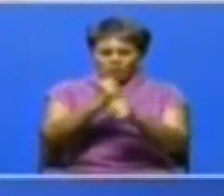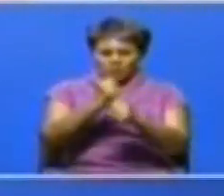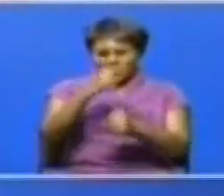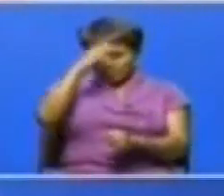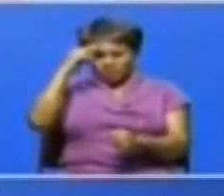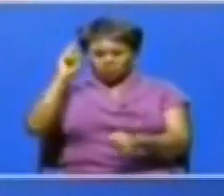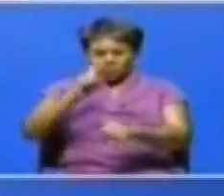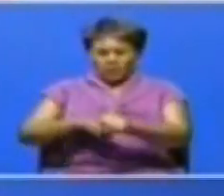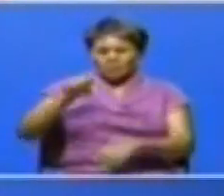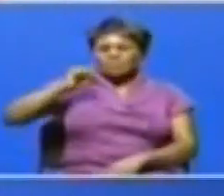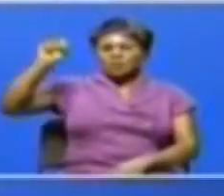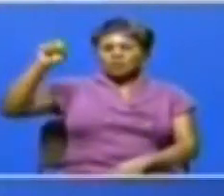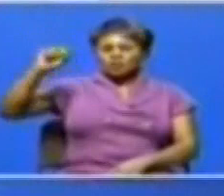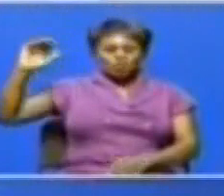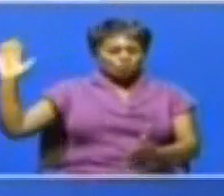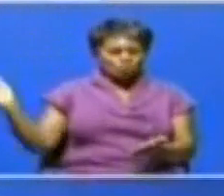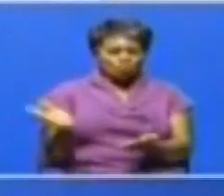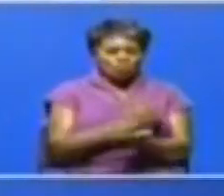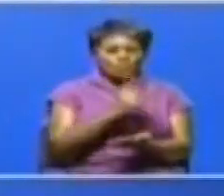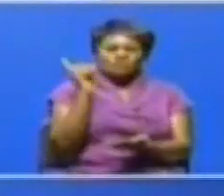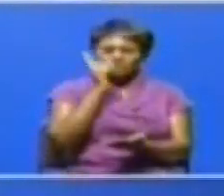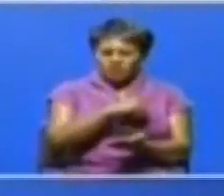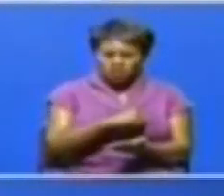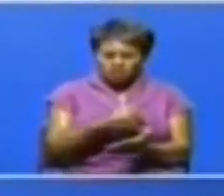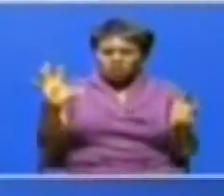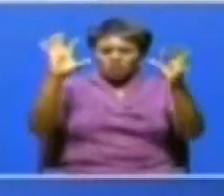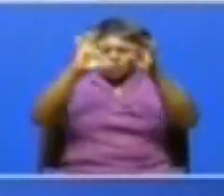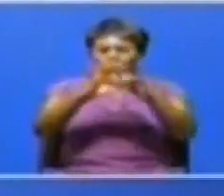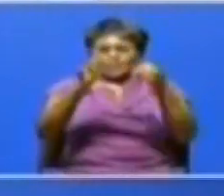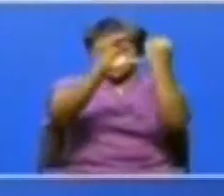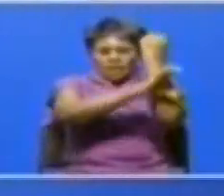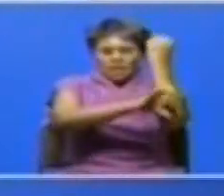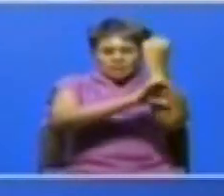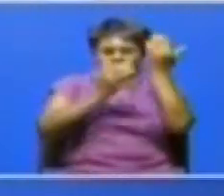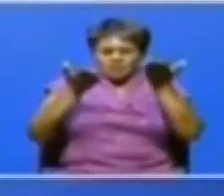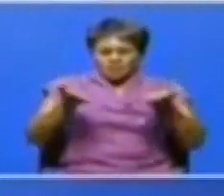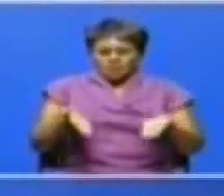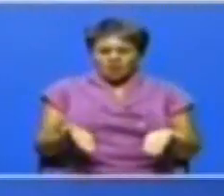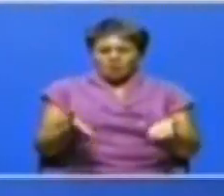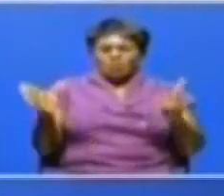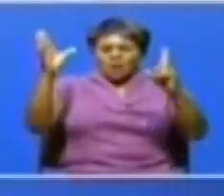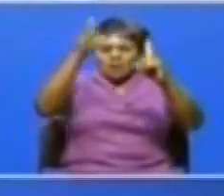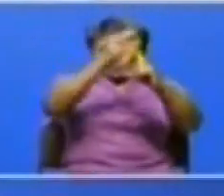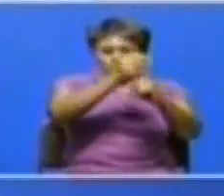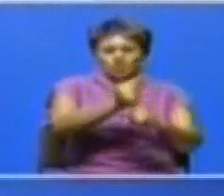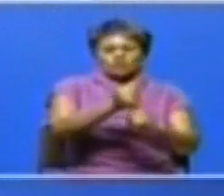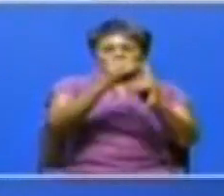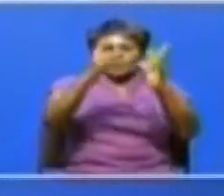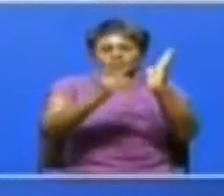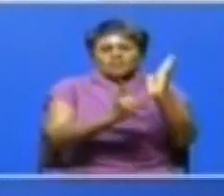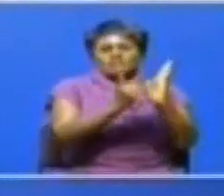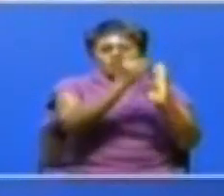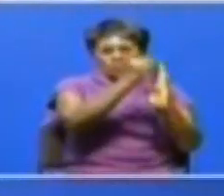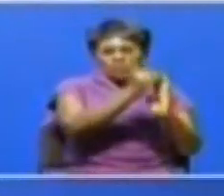because the time of politics now is over. It's time to unite the country so that we can achieve the development